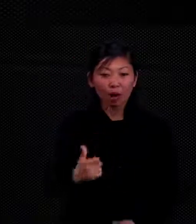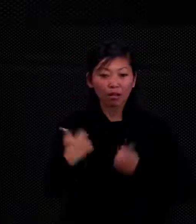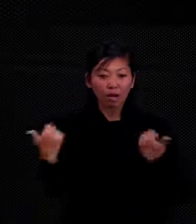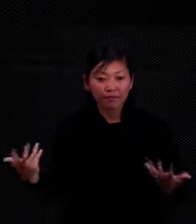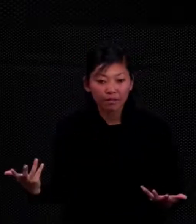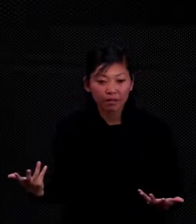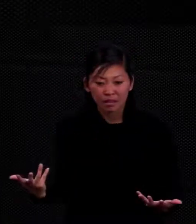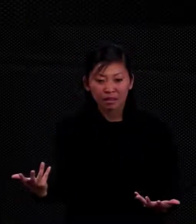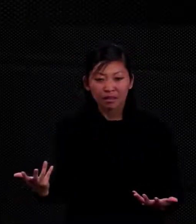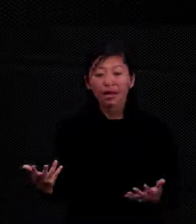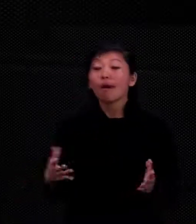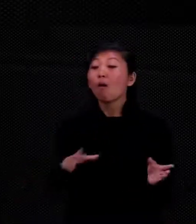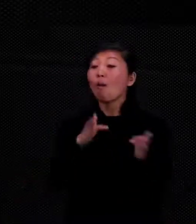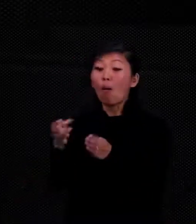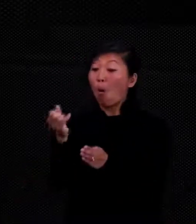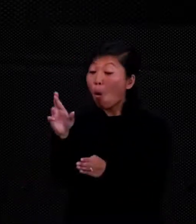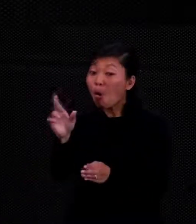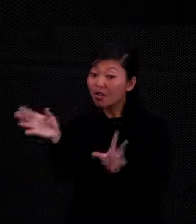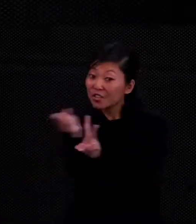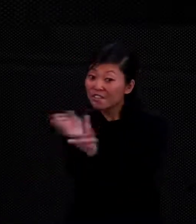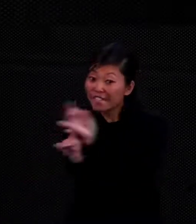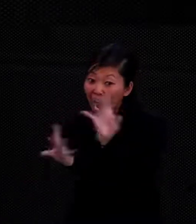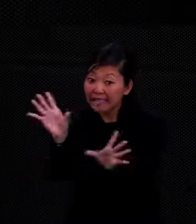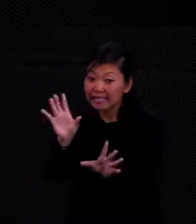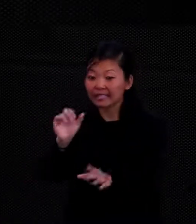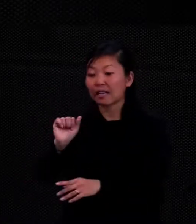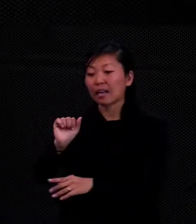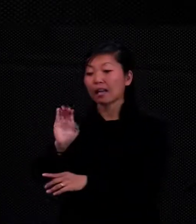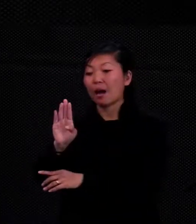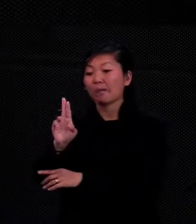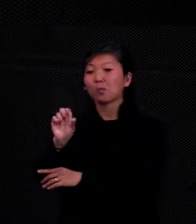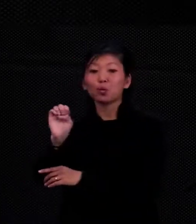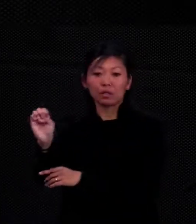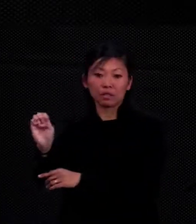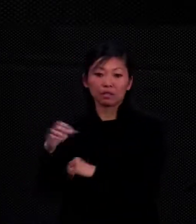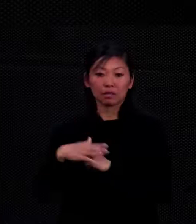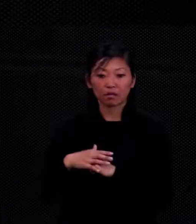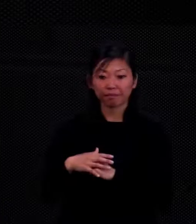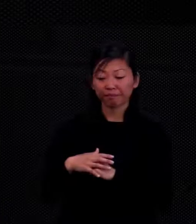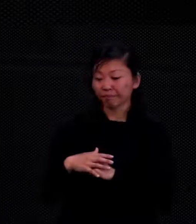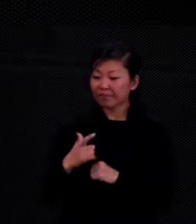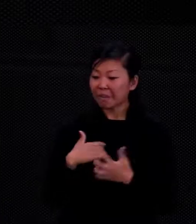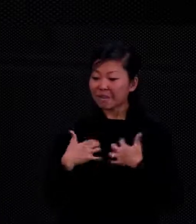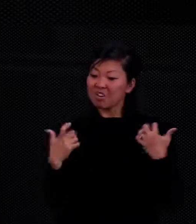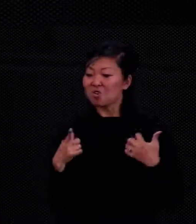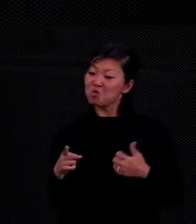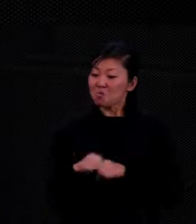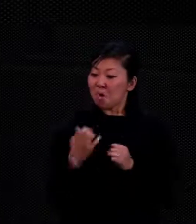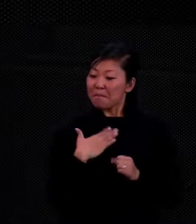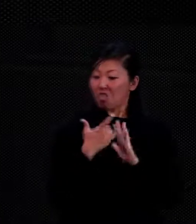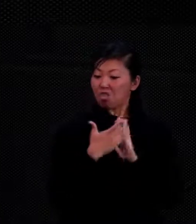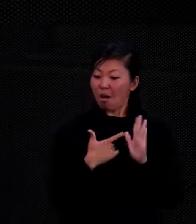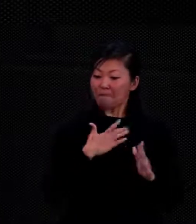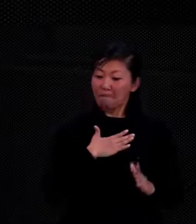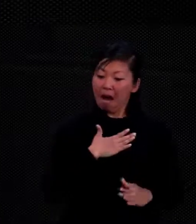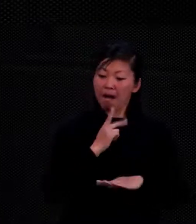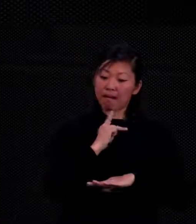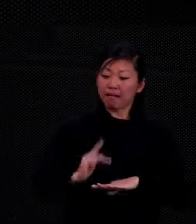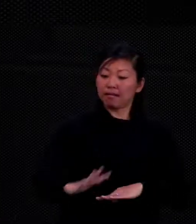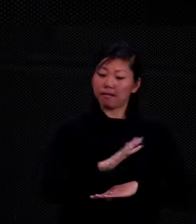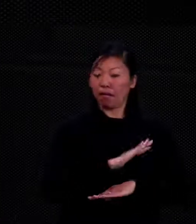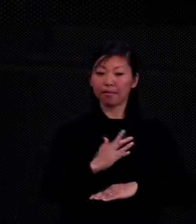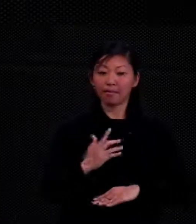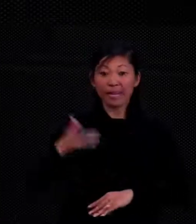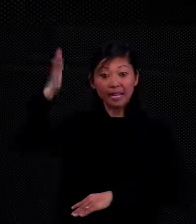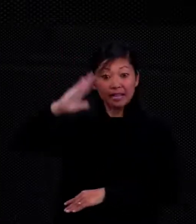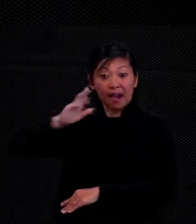acts of violence and abuse. I'm angry because you have broken the laws of my kingdom. God's kingdom has been supplanted. I am no